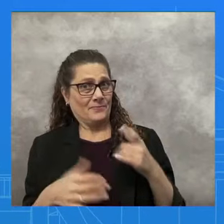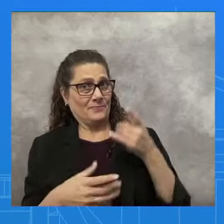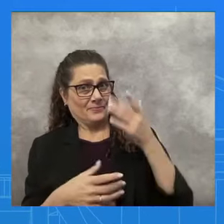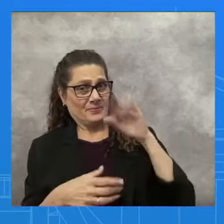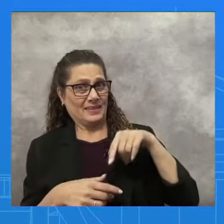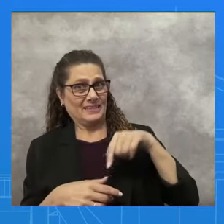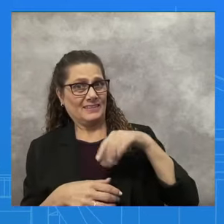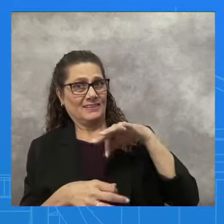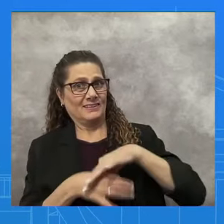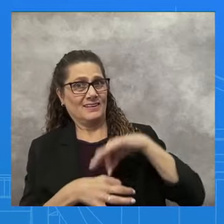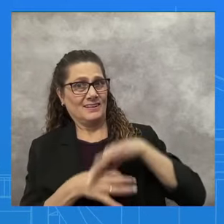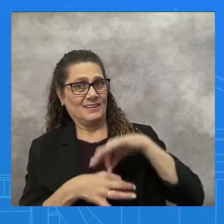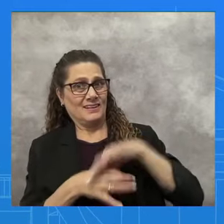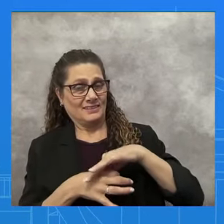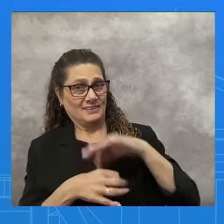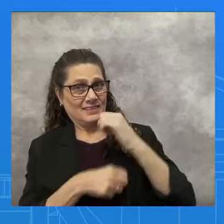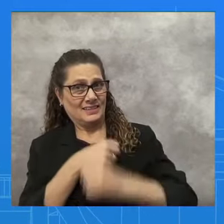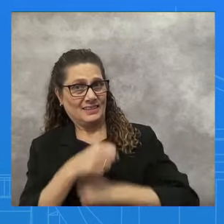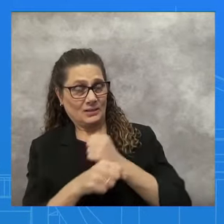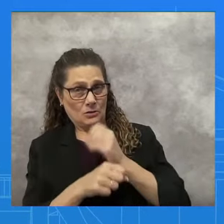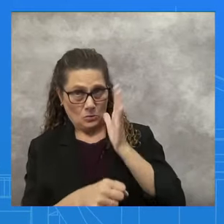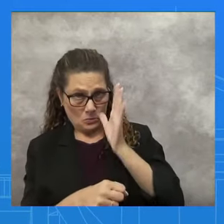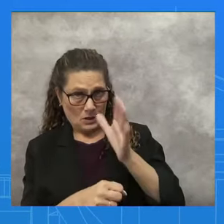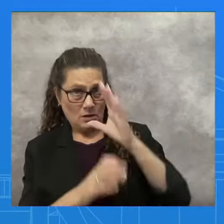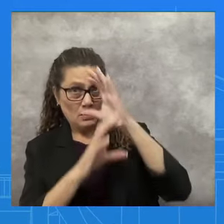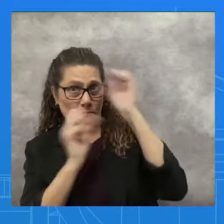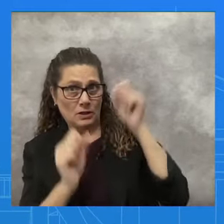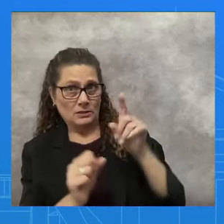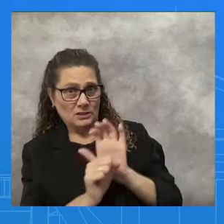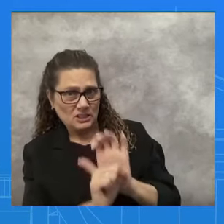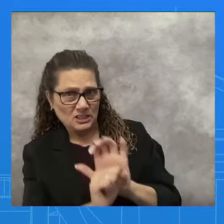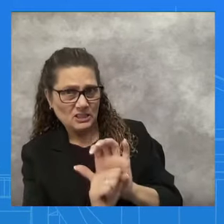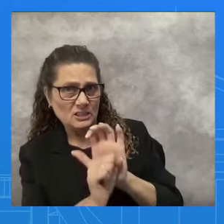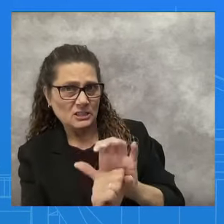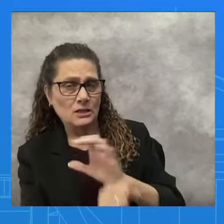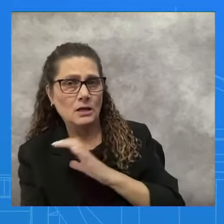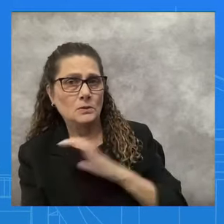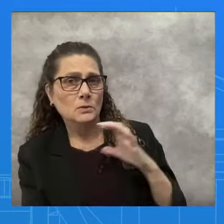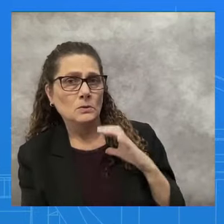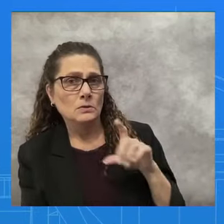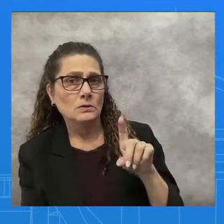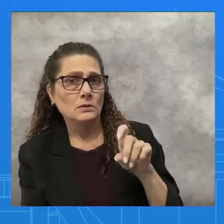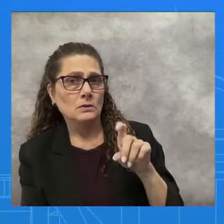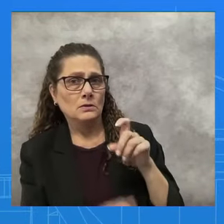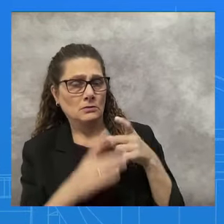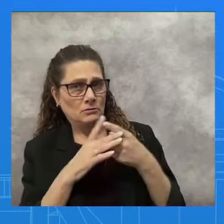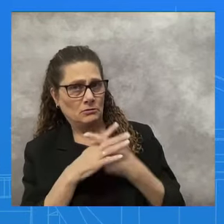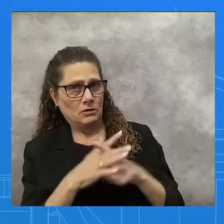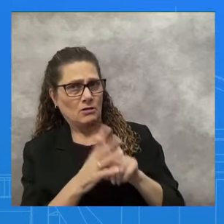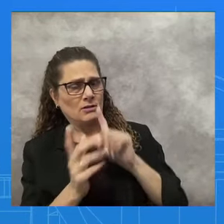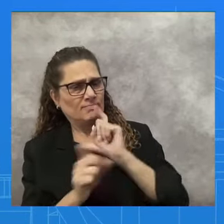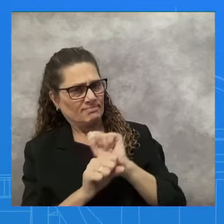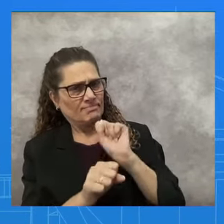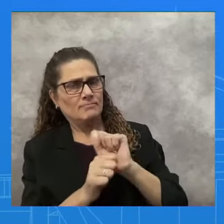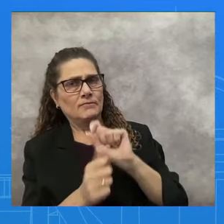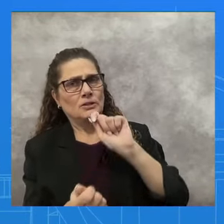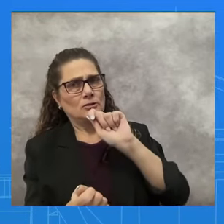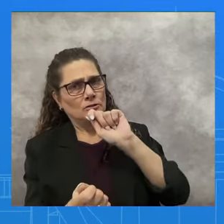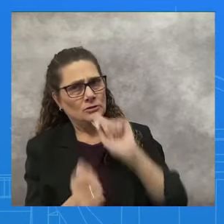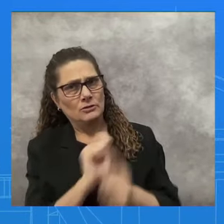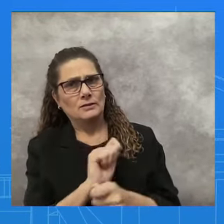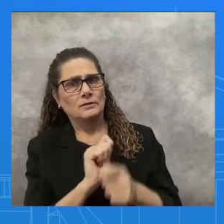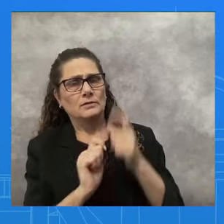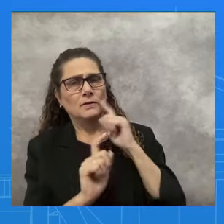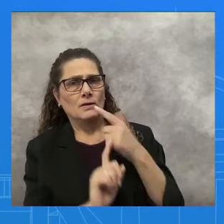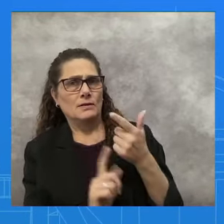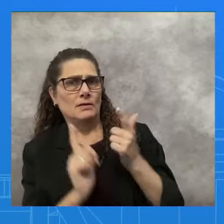act on gun legislation, gun reform, et cetera, leaning in on a consistent basis this year? I mean, I